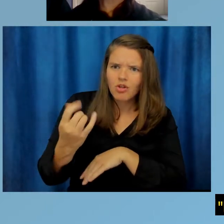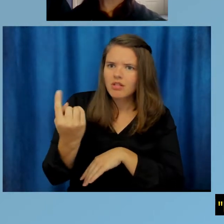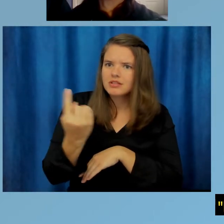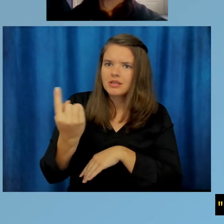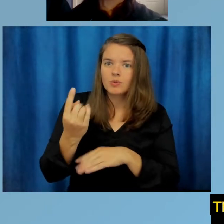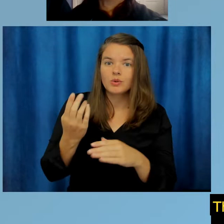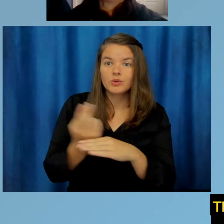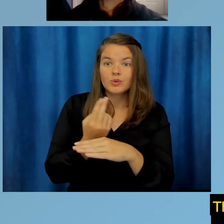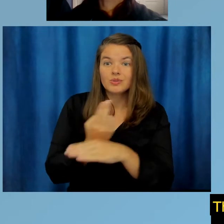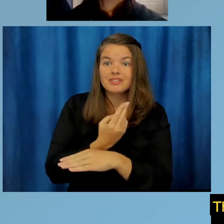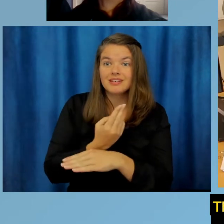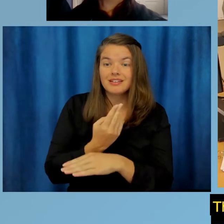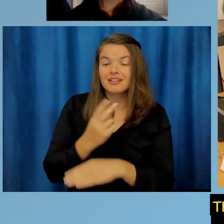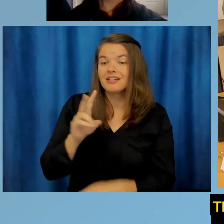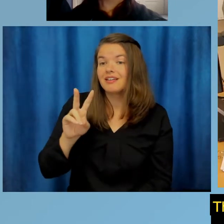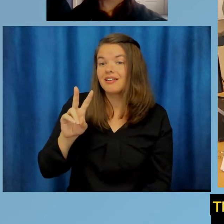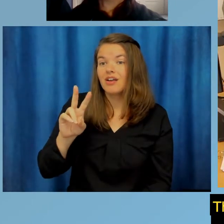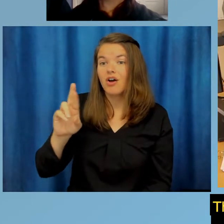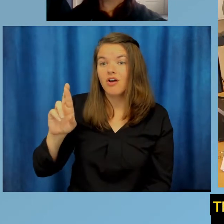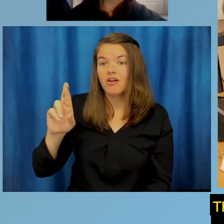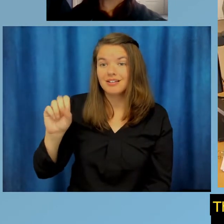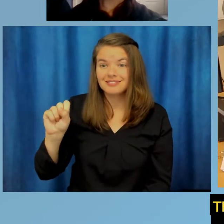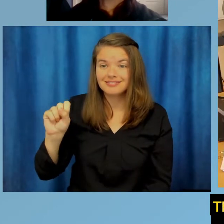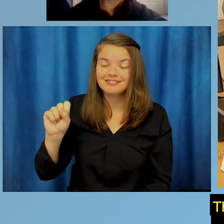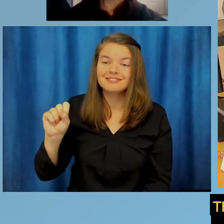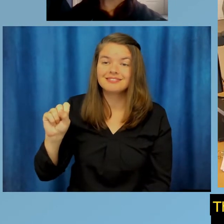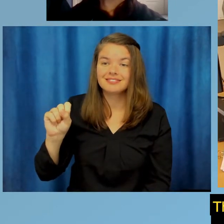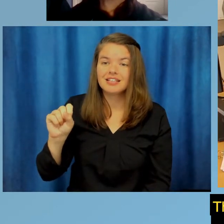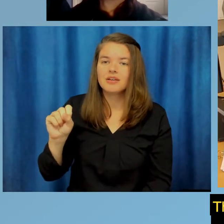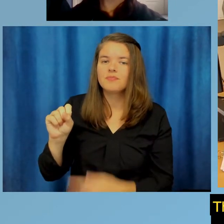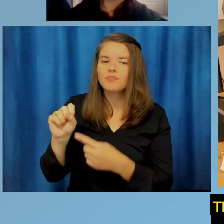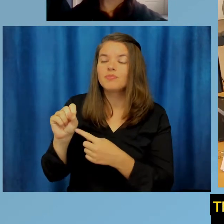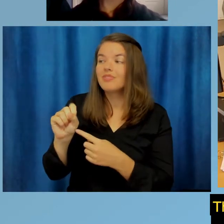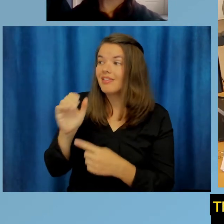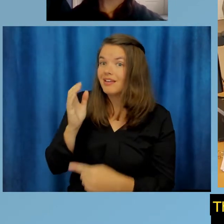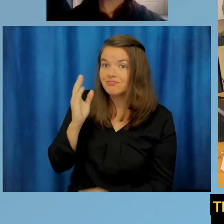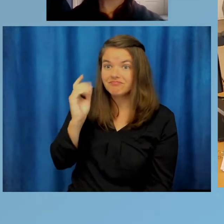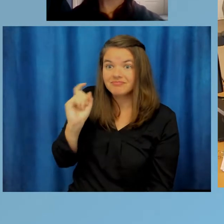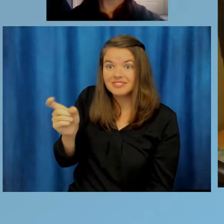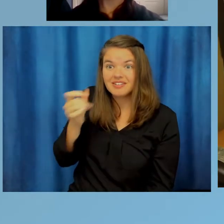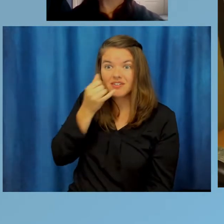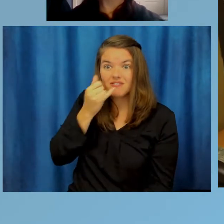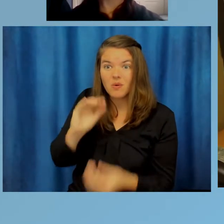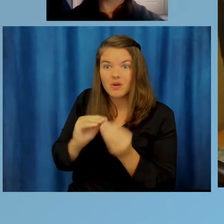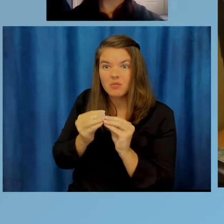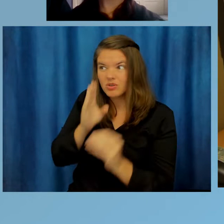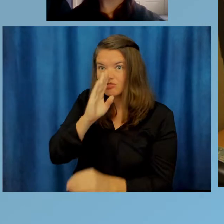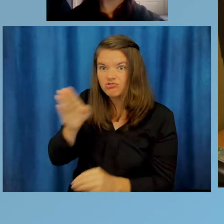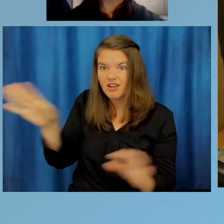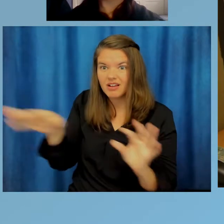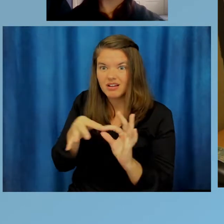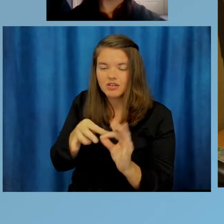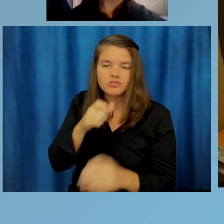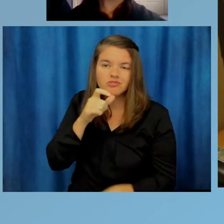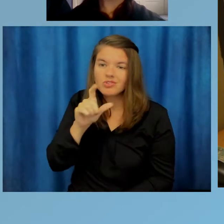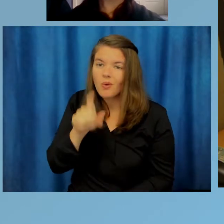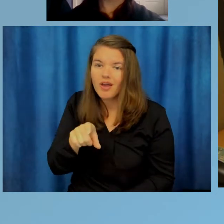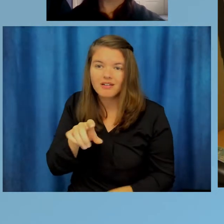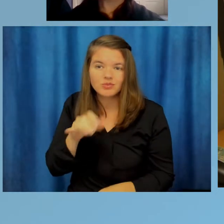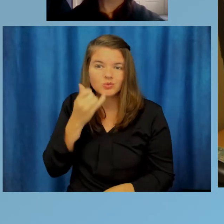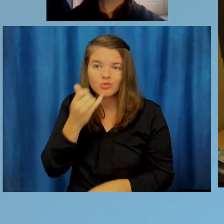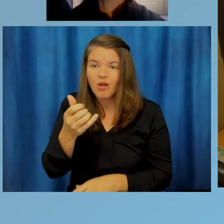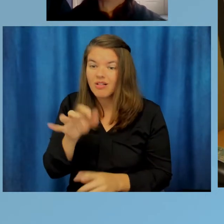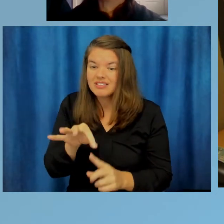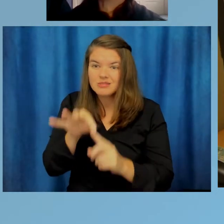relay service? They actually would give you a phone number that is a direct connection. So you really wouldn't have to dial any